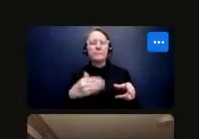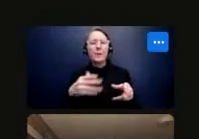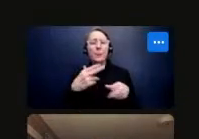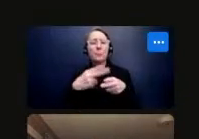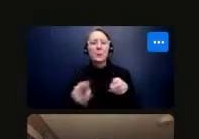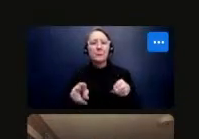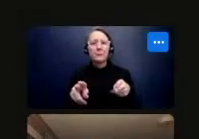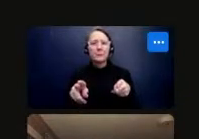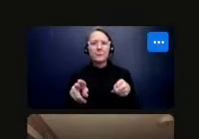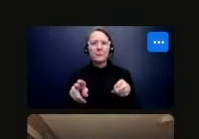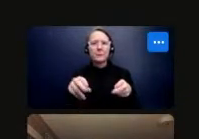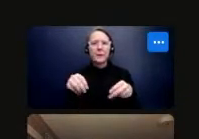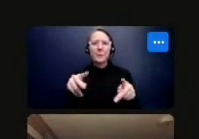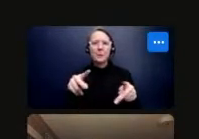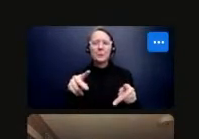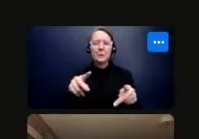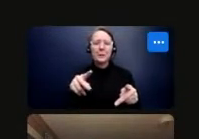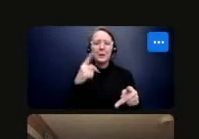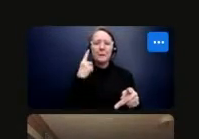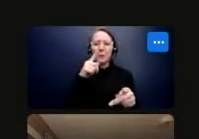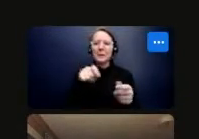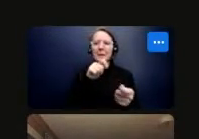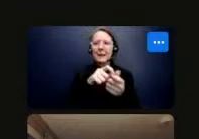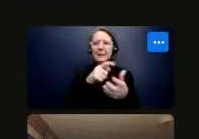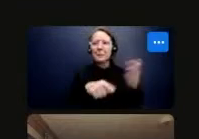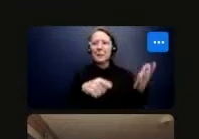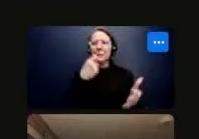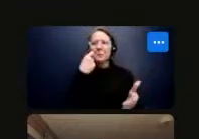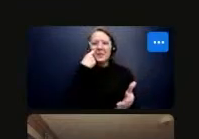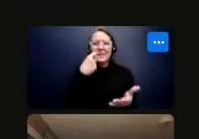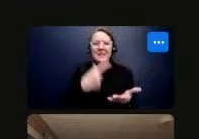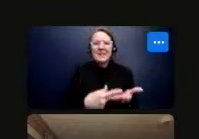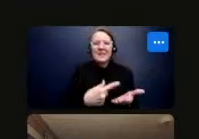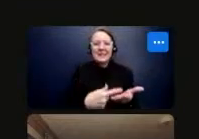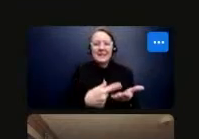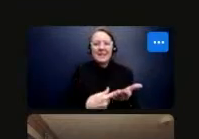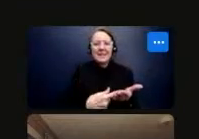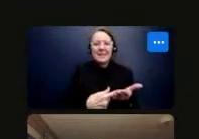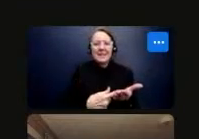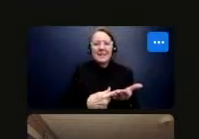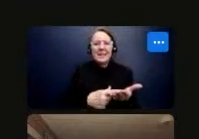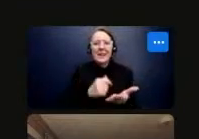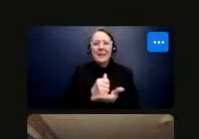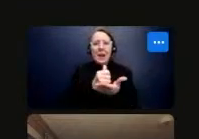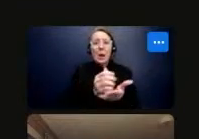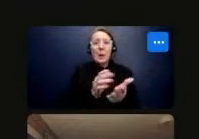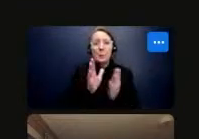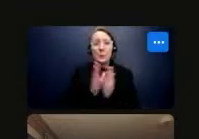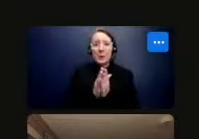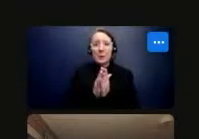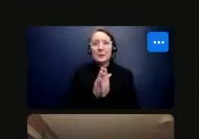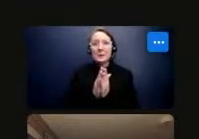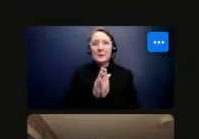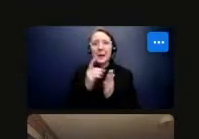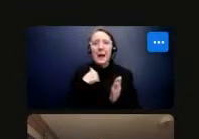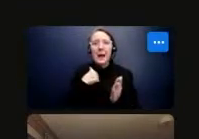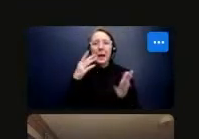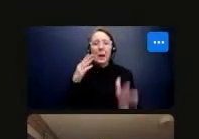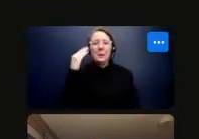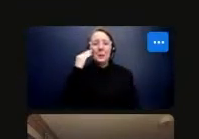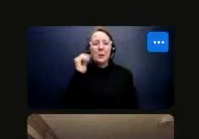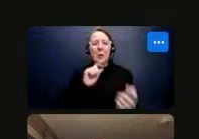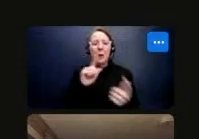a brief opportunity on exactly what you were just discussing, those help requests that I know all of you and all of us